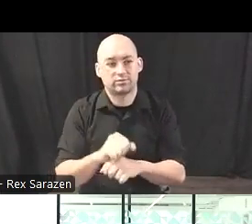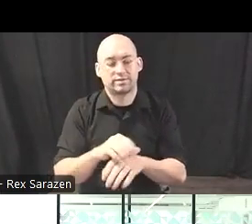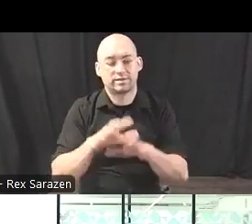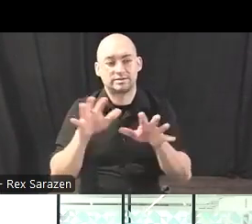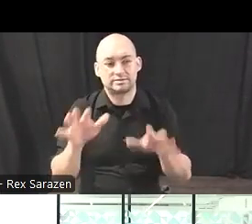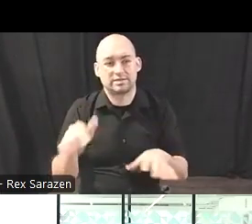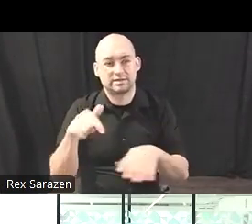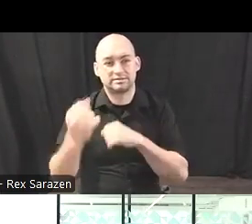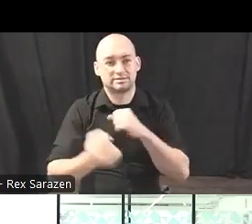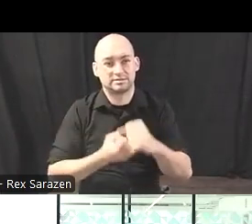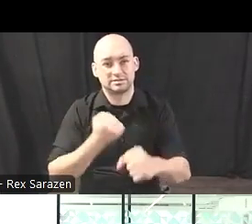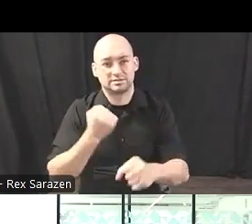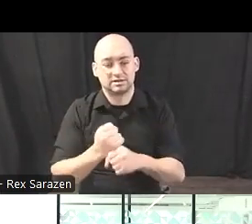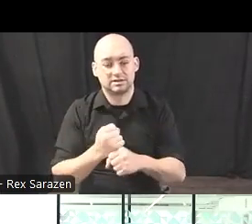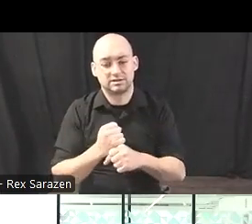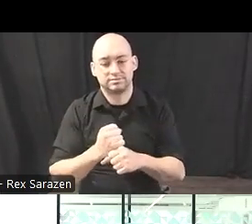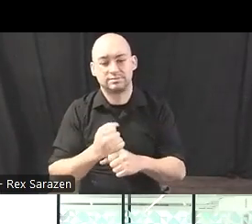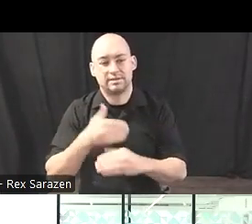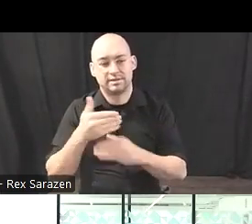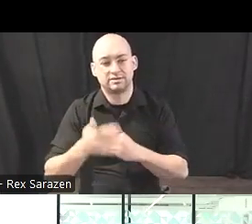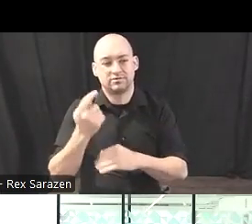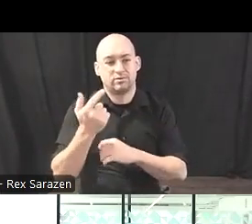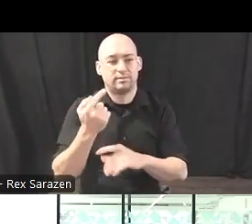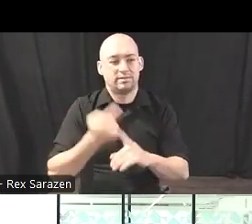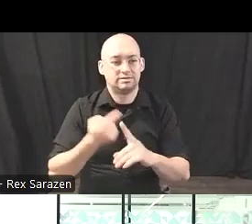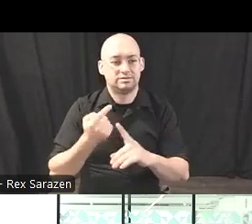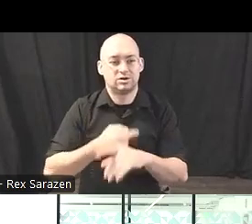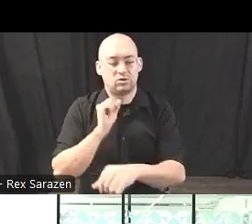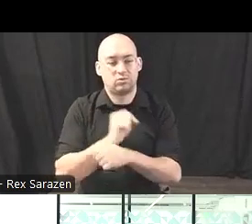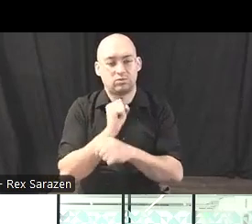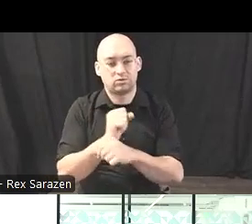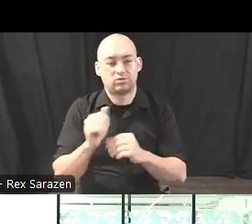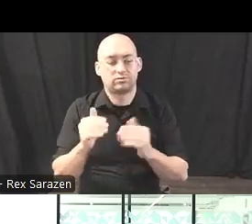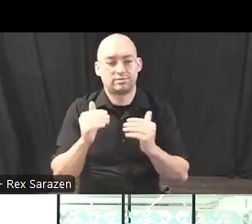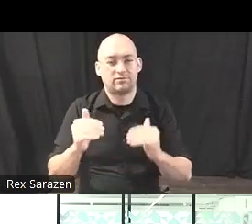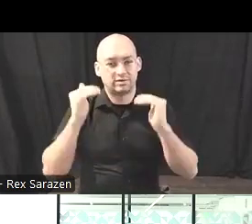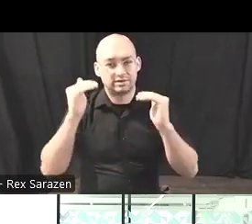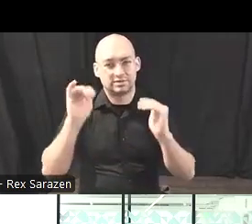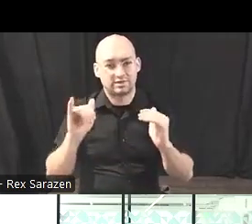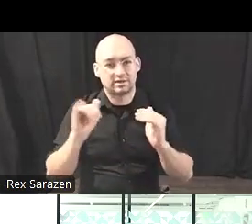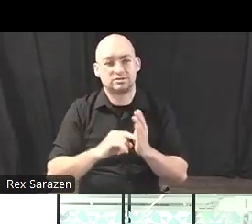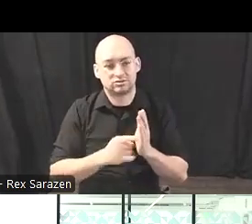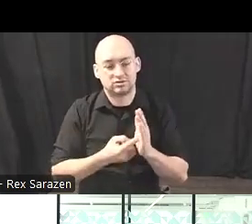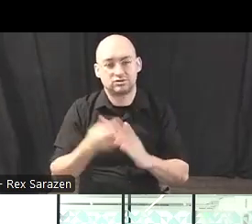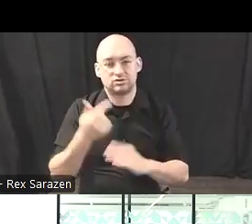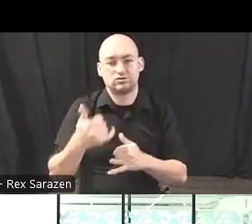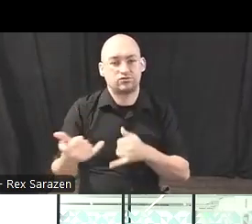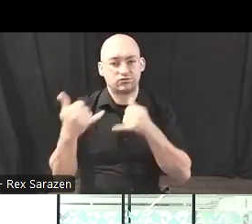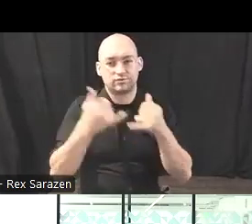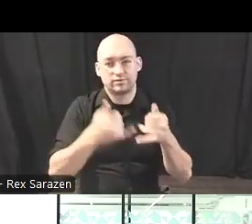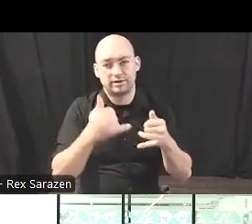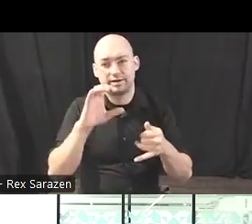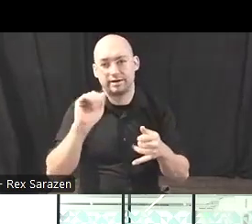year in the next few months, and then we'll be working to advance that. We're launching a grant for caregiver